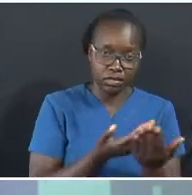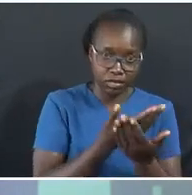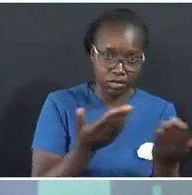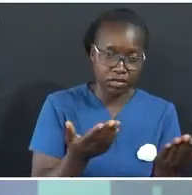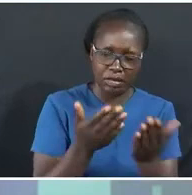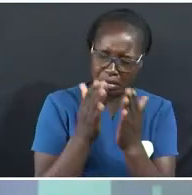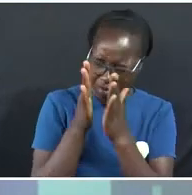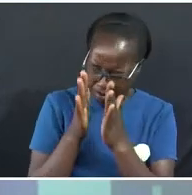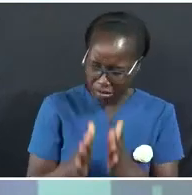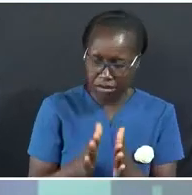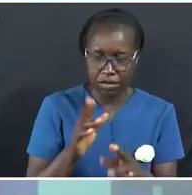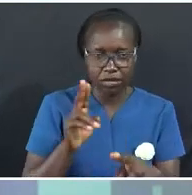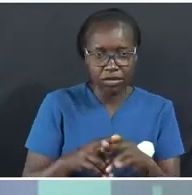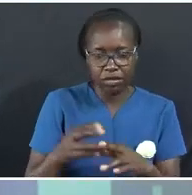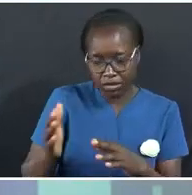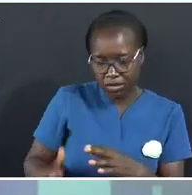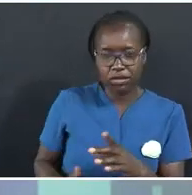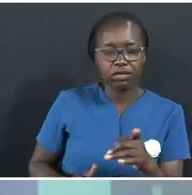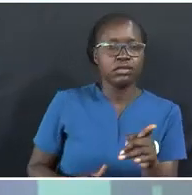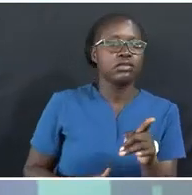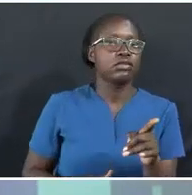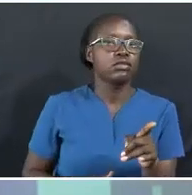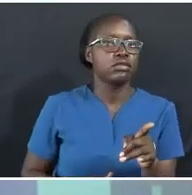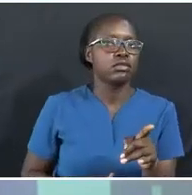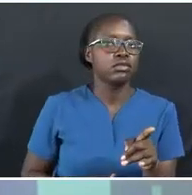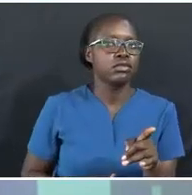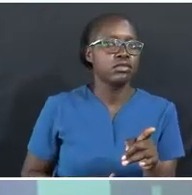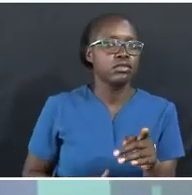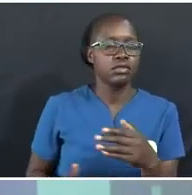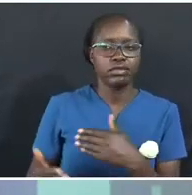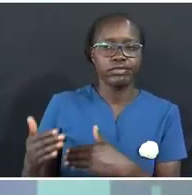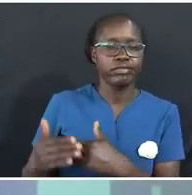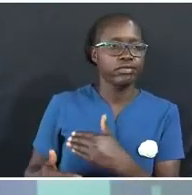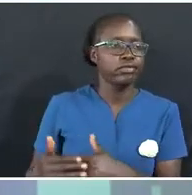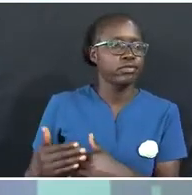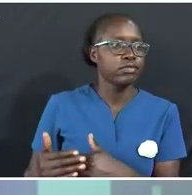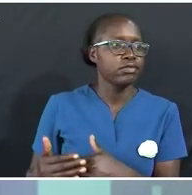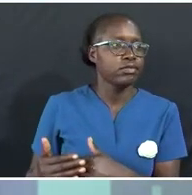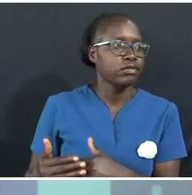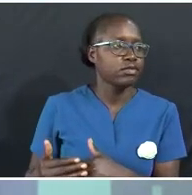the person who is seated next to you. If